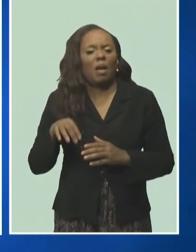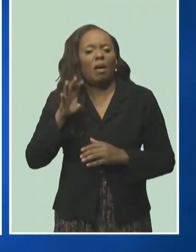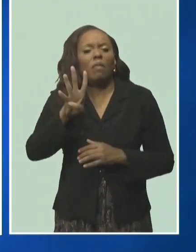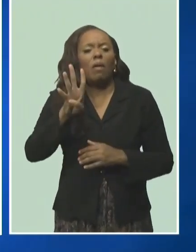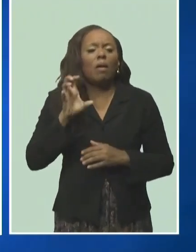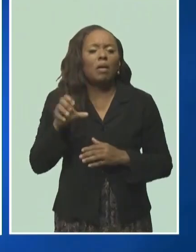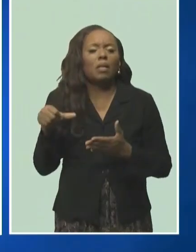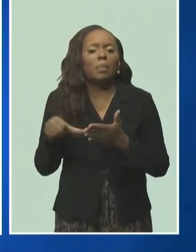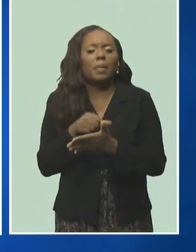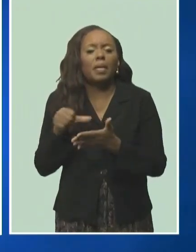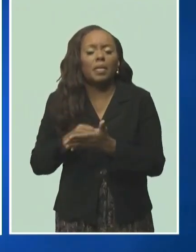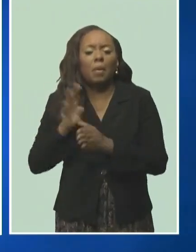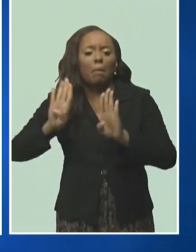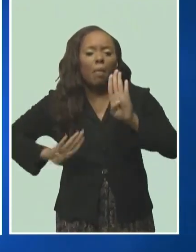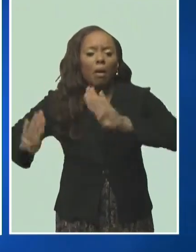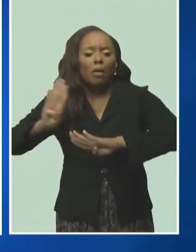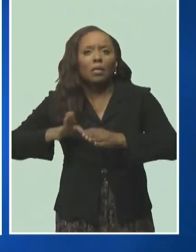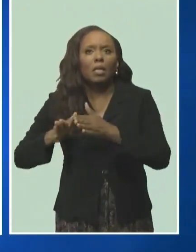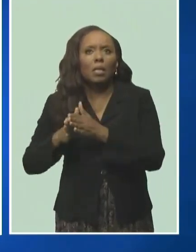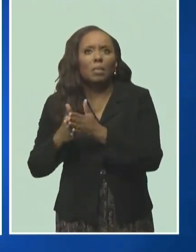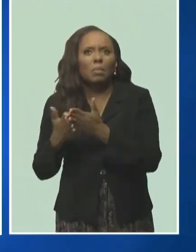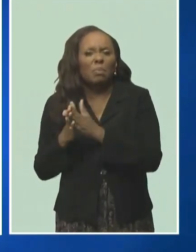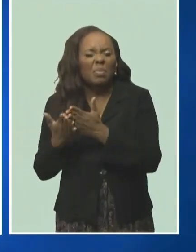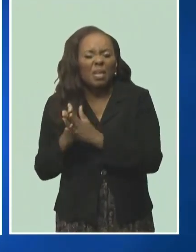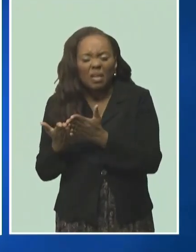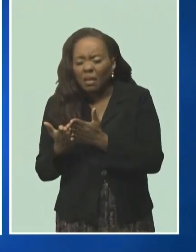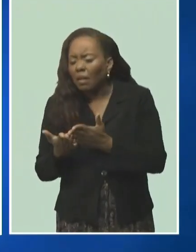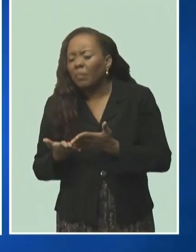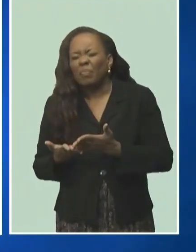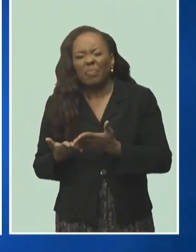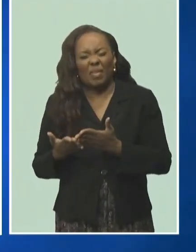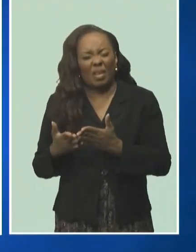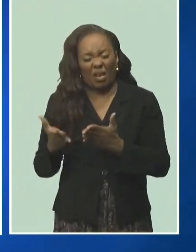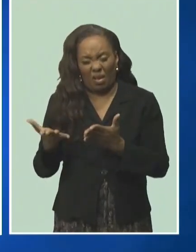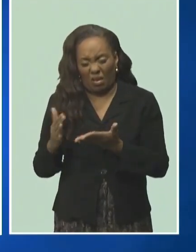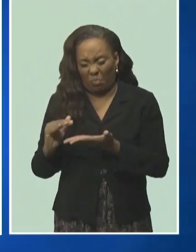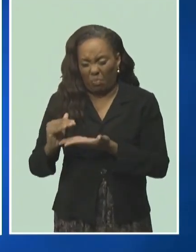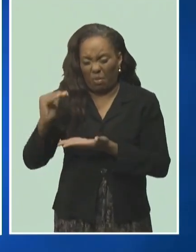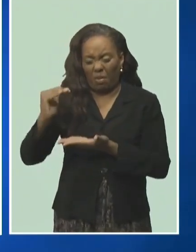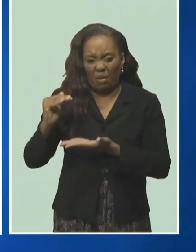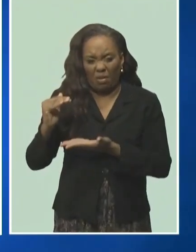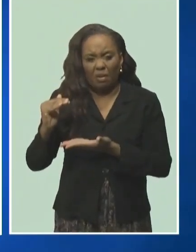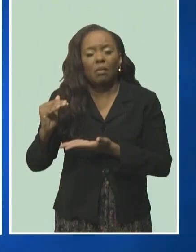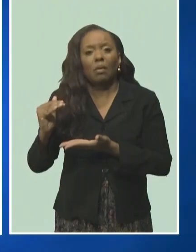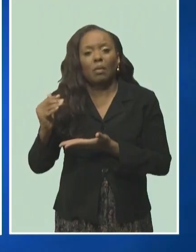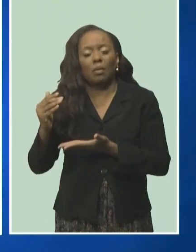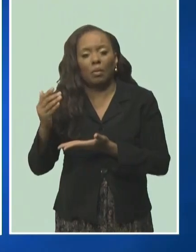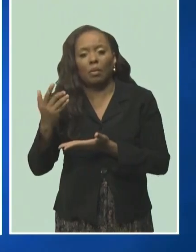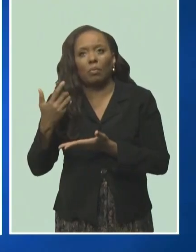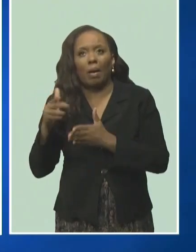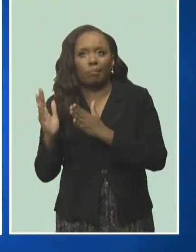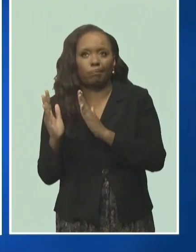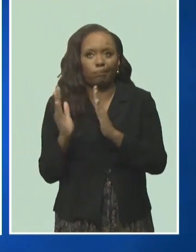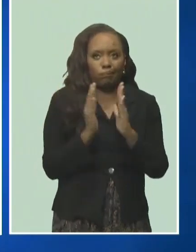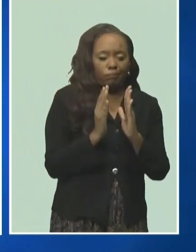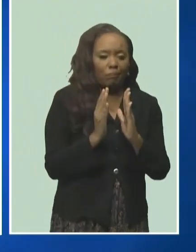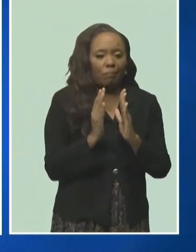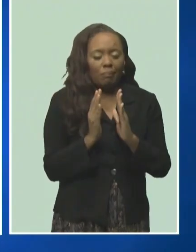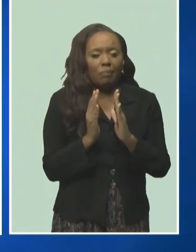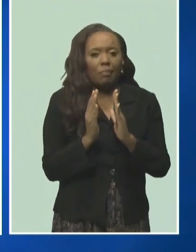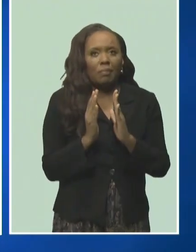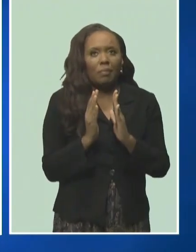we're starting on page 1 and going from the first page to the last page in the course of a year, we diverged from there, and we